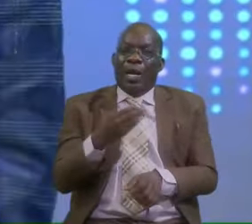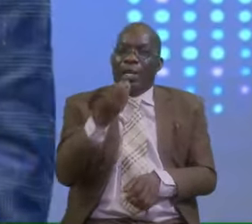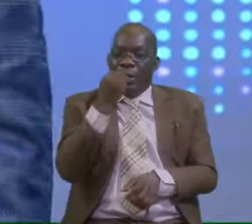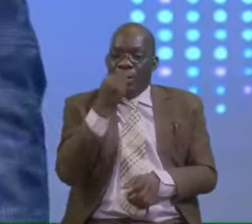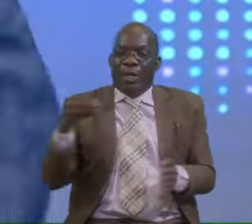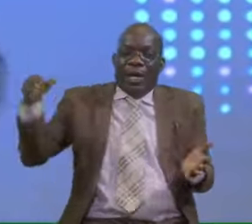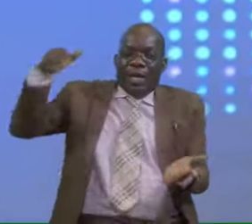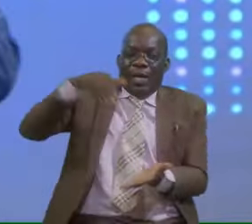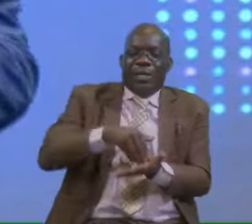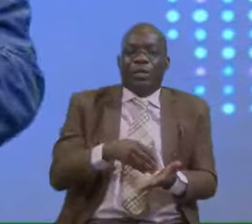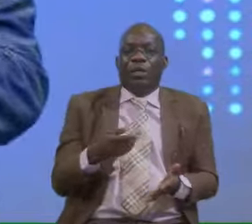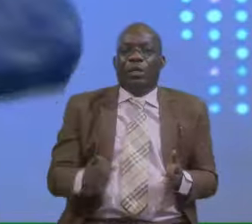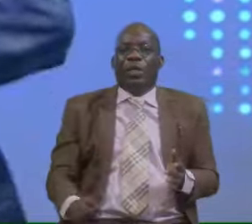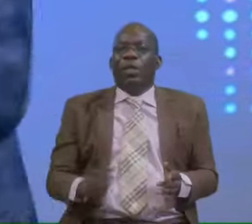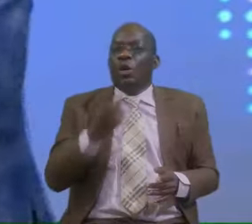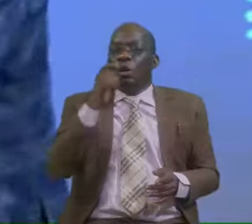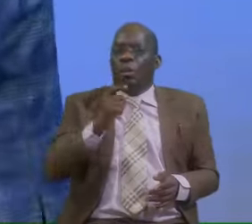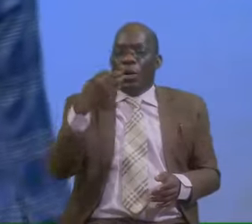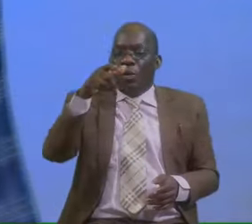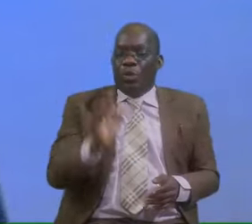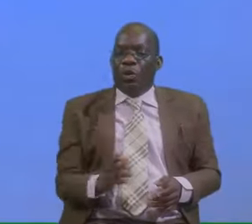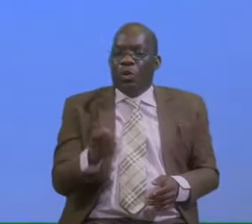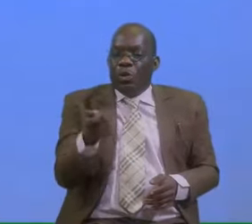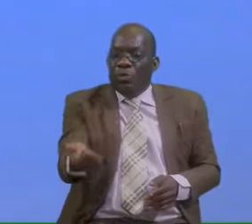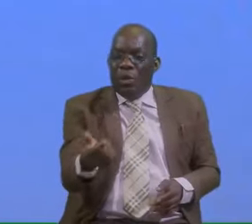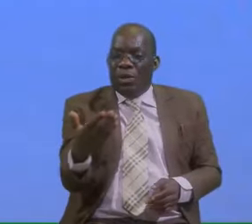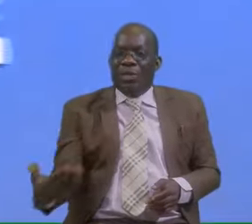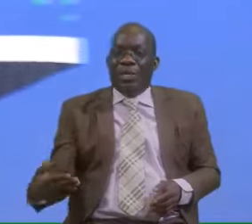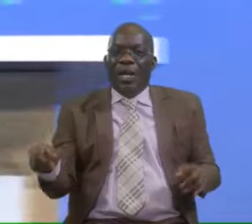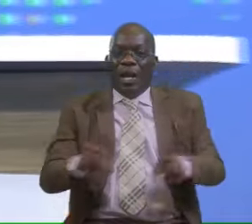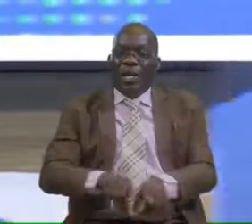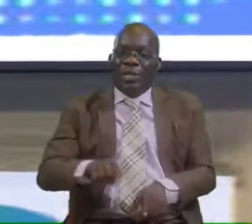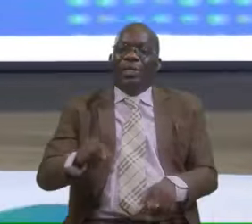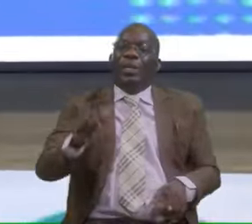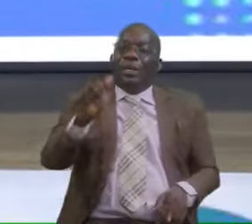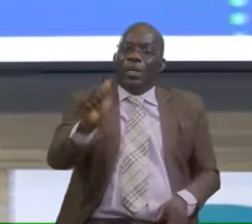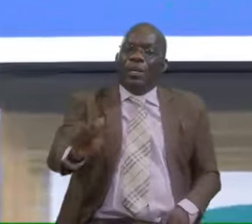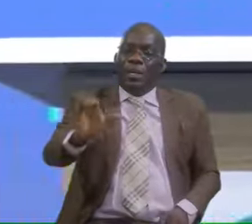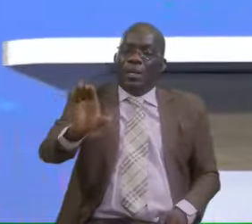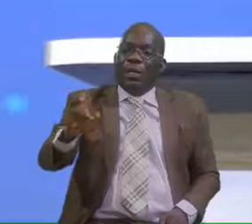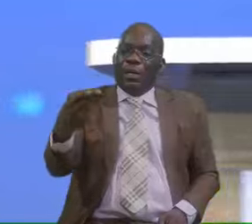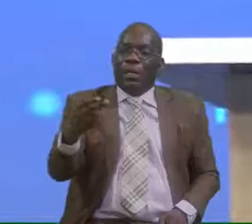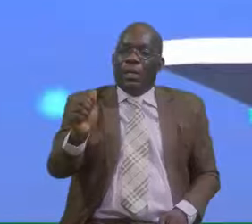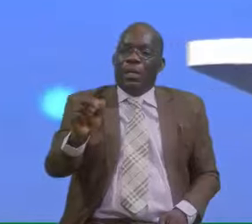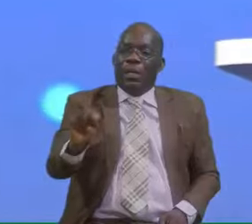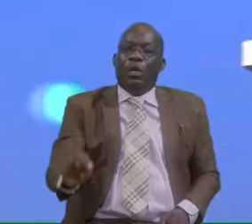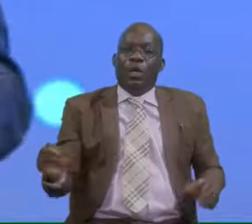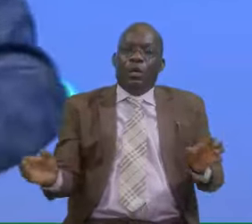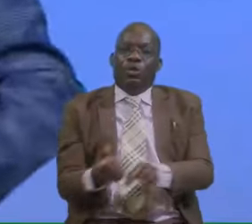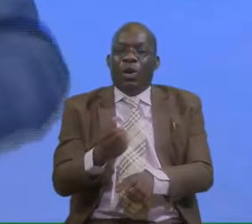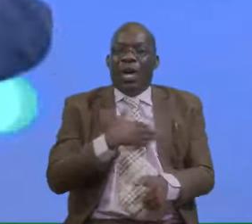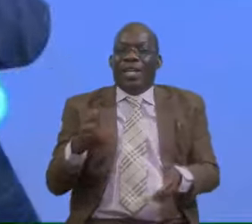commandment of the Lord. A little thing, like what Achan took, and then he died prematurely